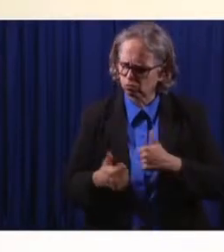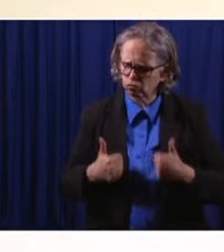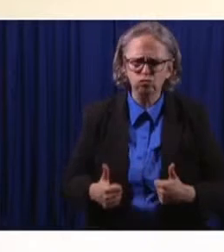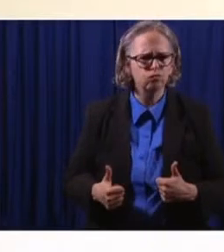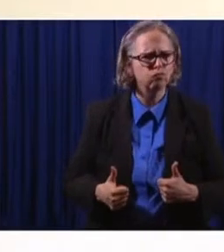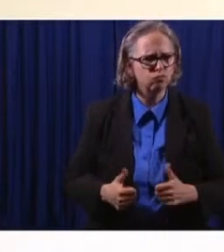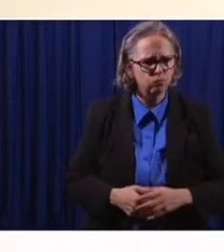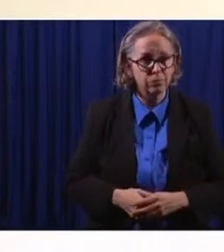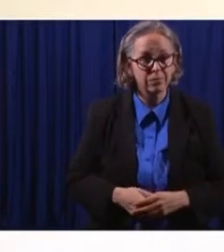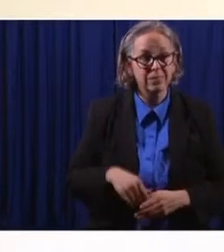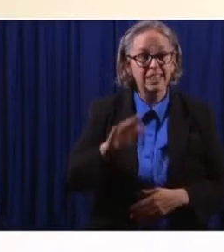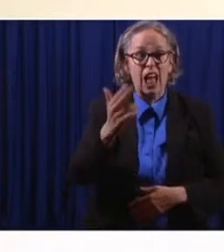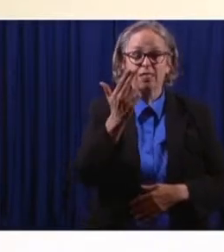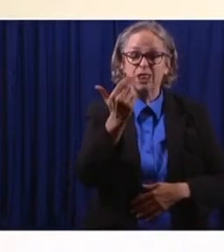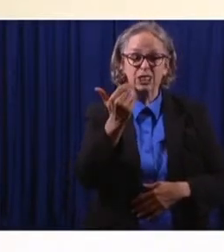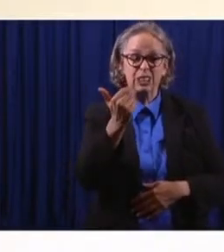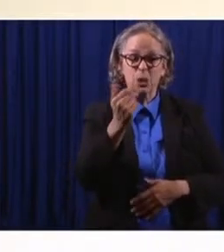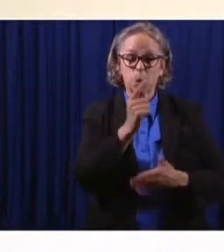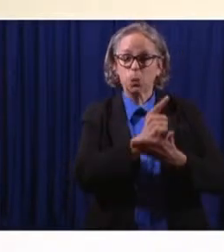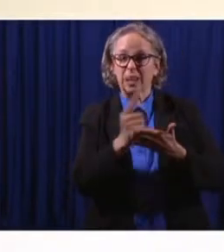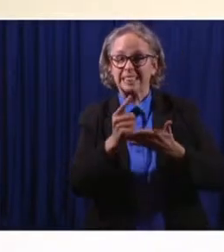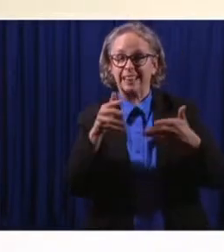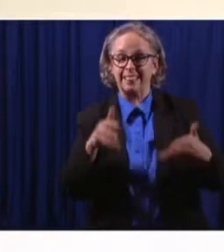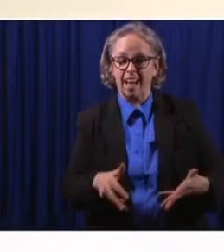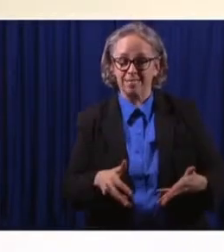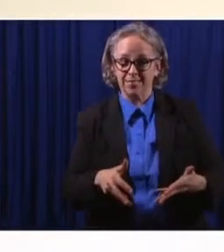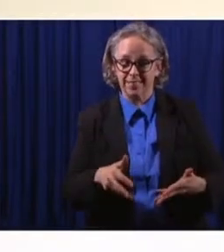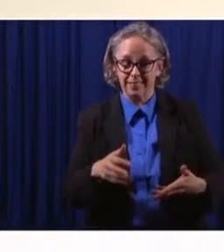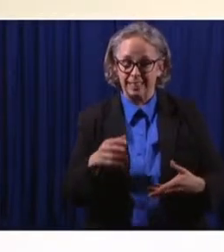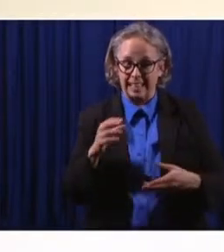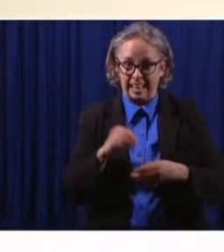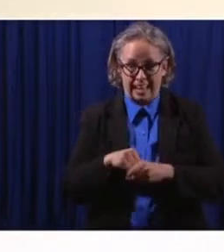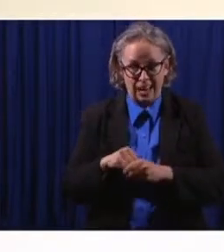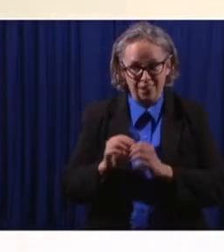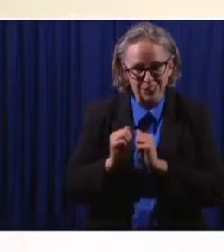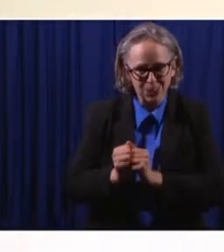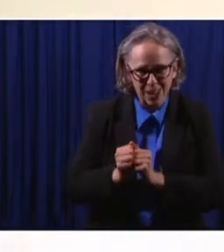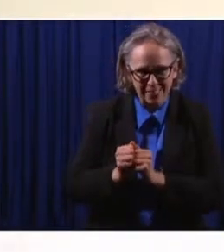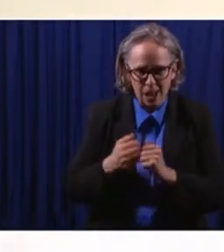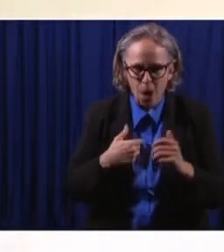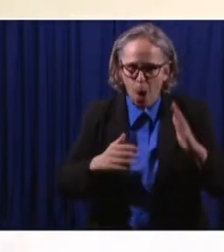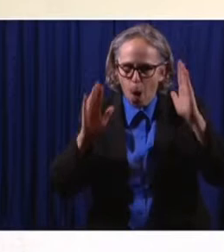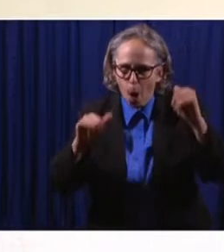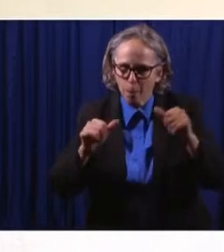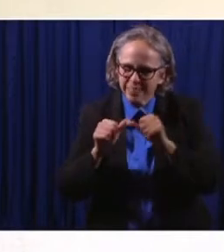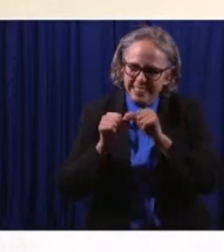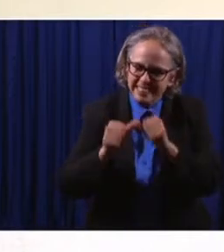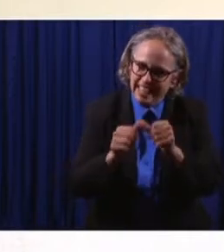13 weeks left, and we are all in this together as BGSU, and I hope we can continue to do that moving forward.